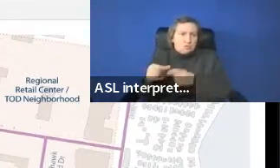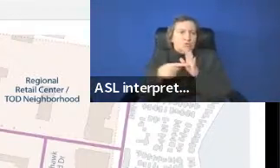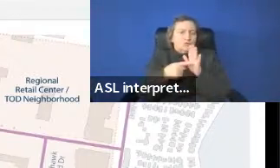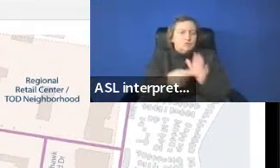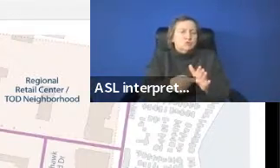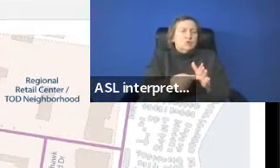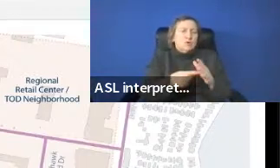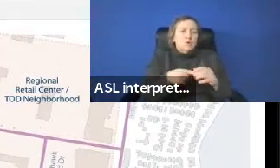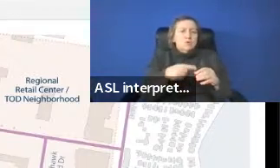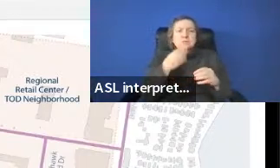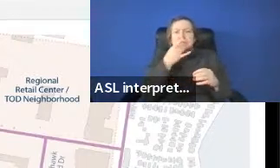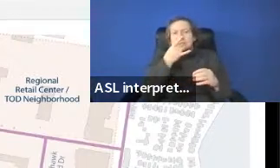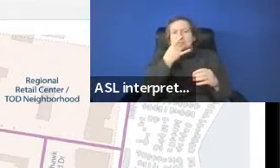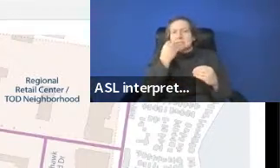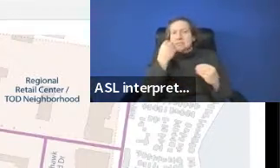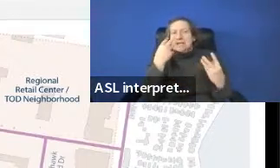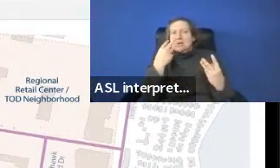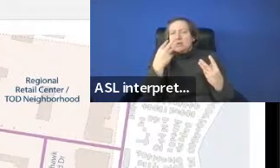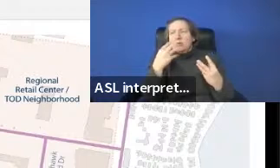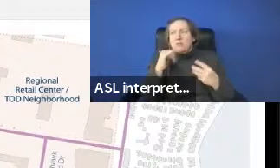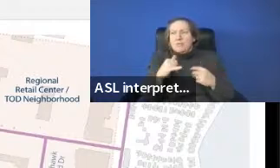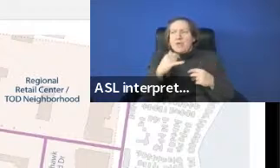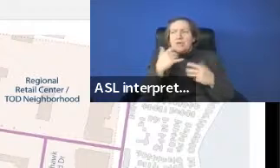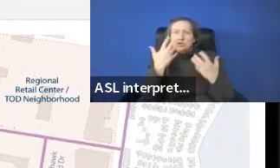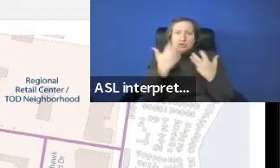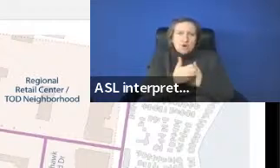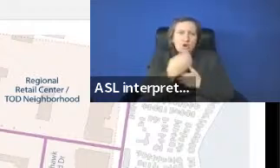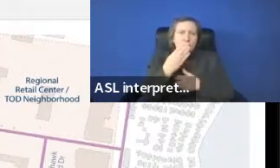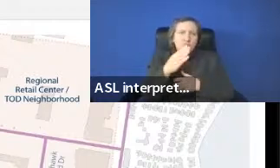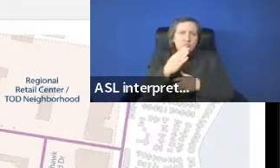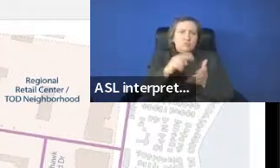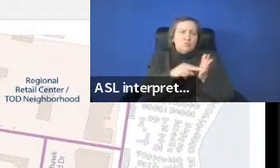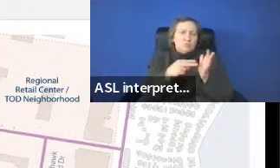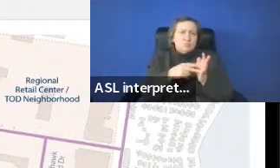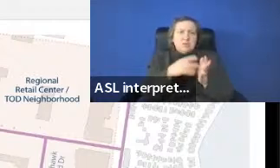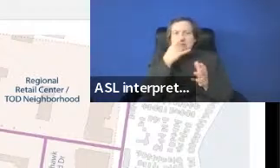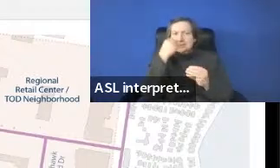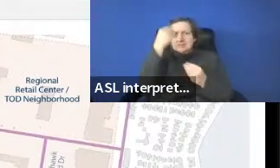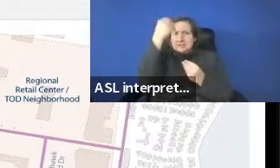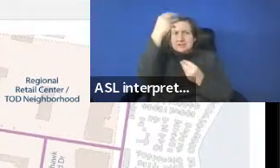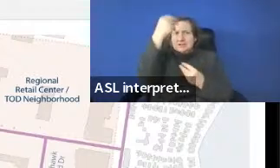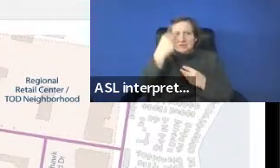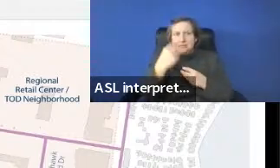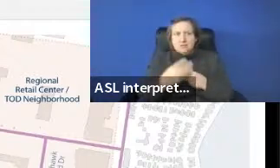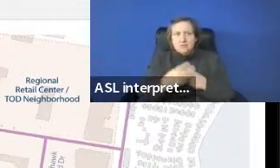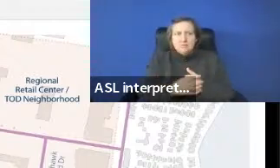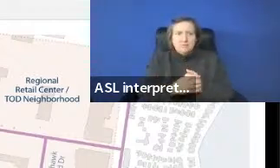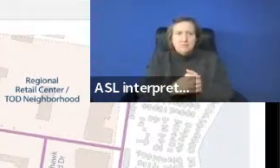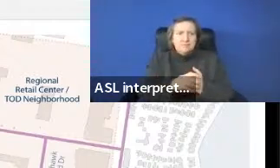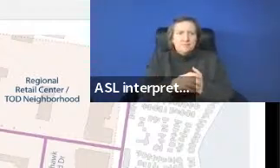signalized intersections, the dark blue circles. That would be a signal for each of those.